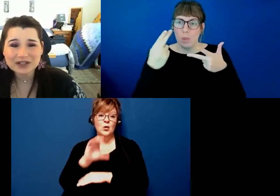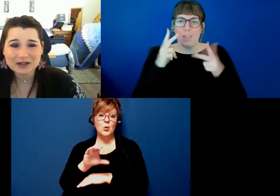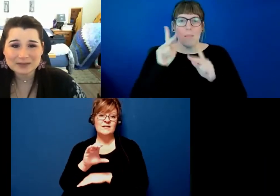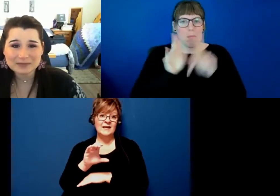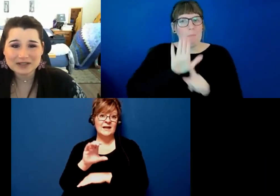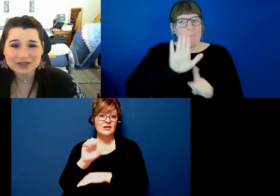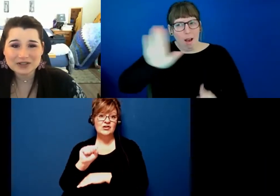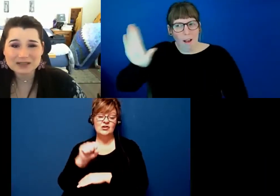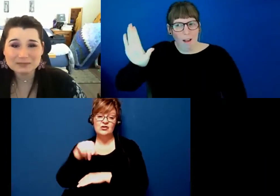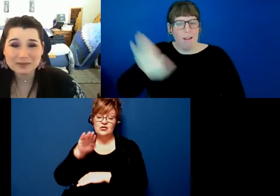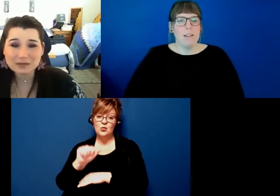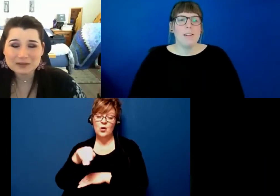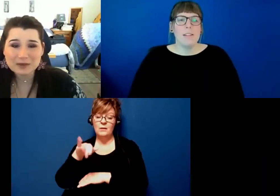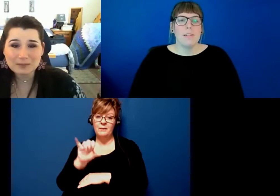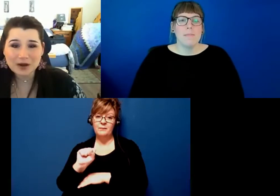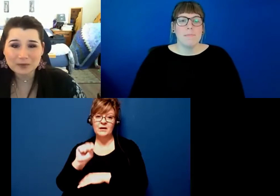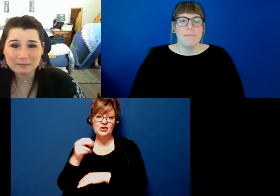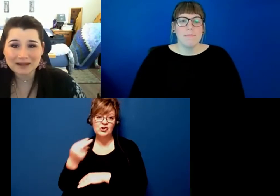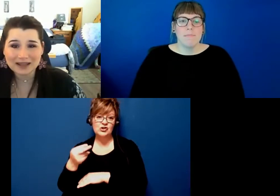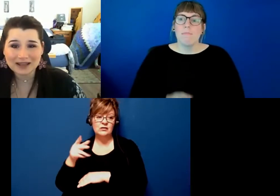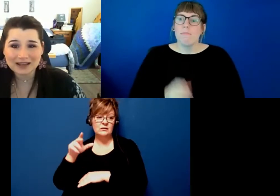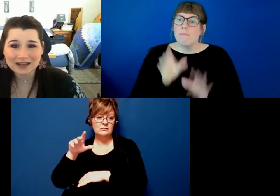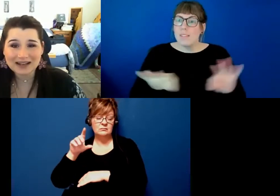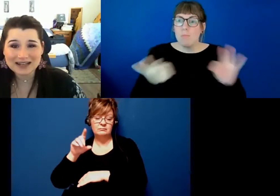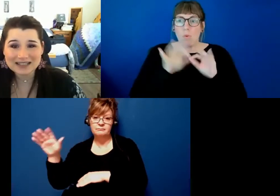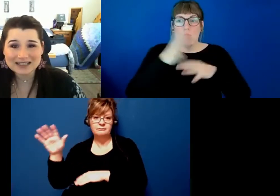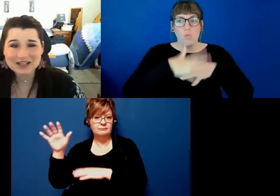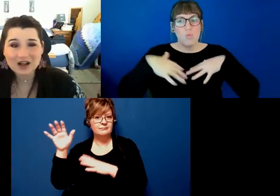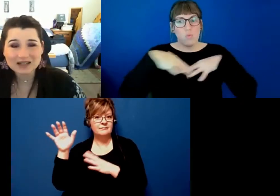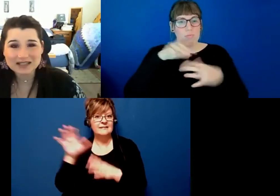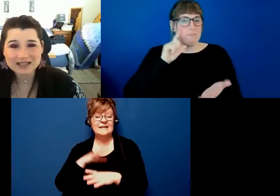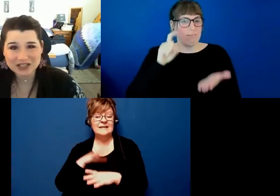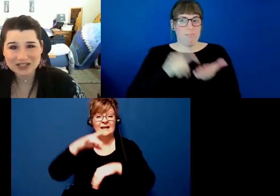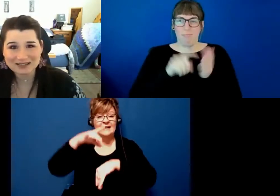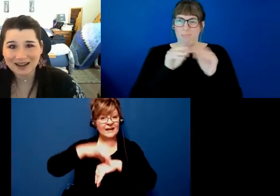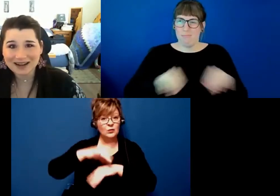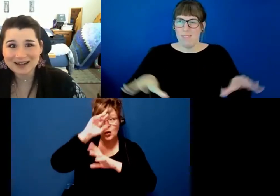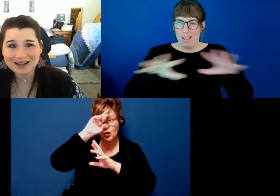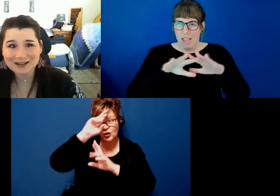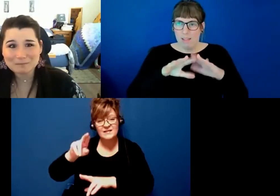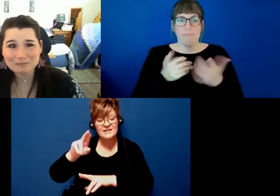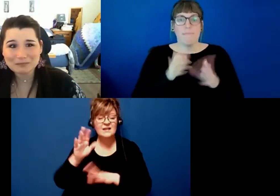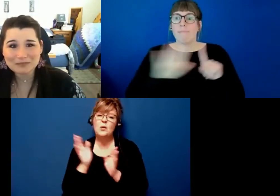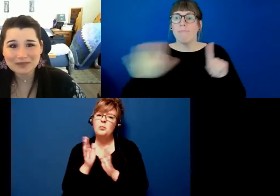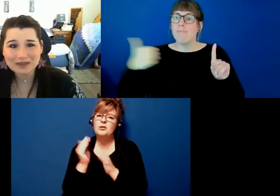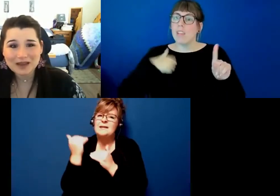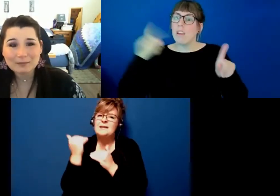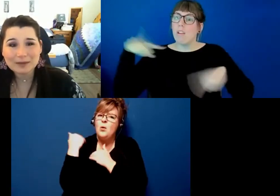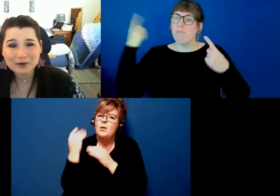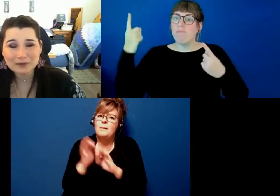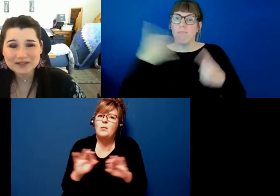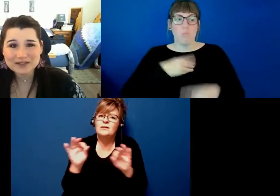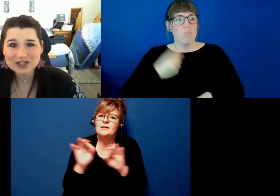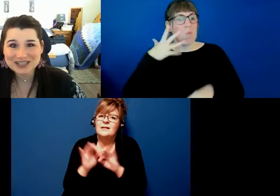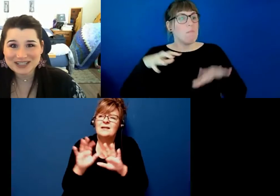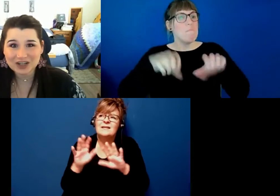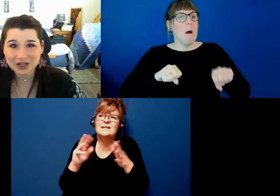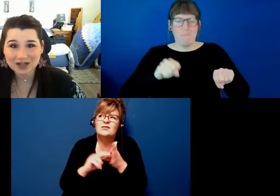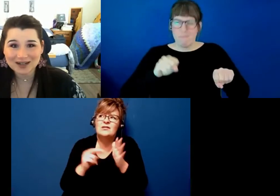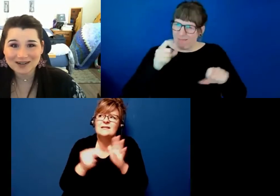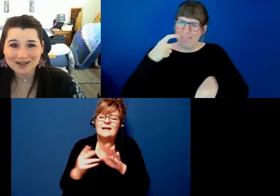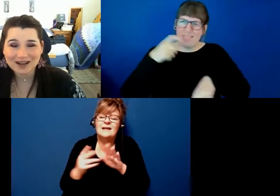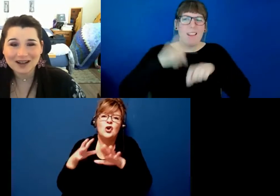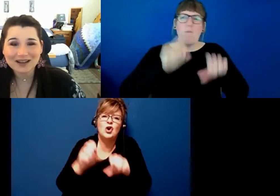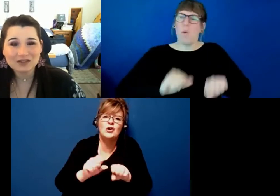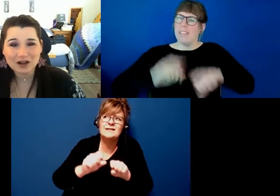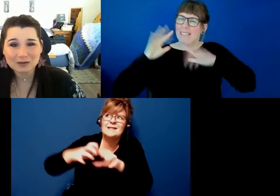Territorial acknowledgements are just a small part we can play in enacting decolonization in Canada. My pronouns are she,